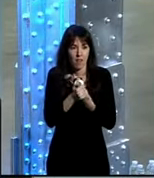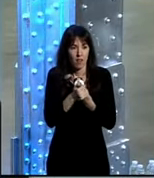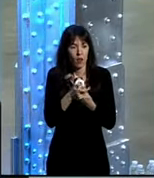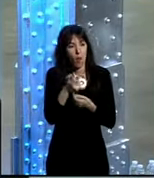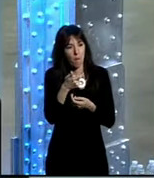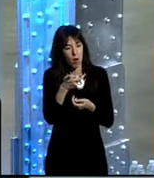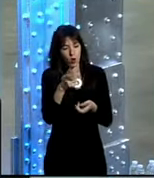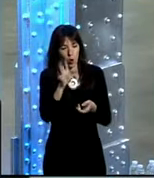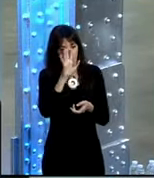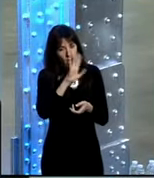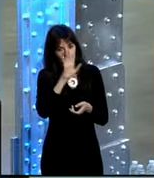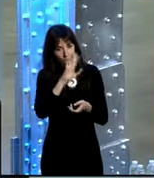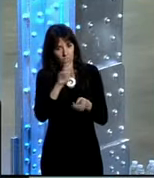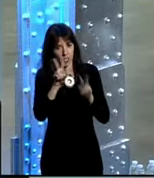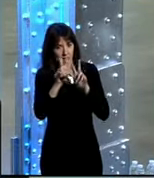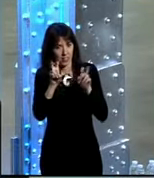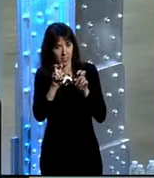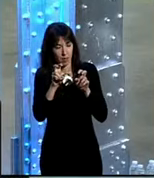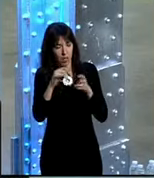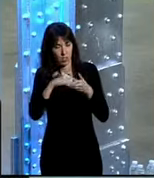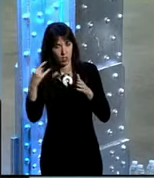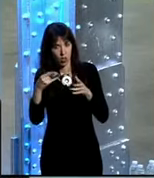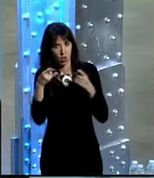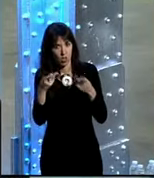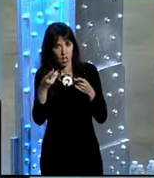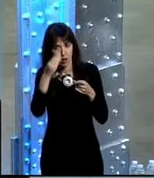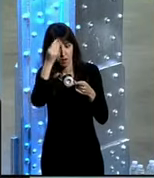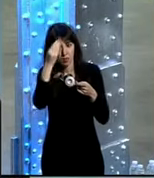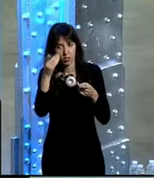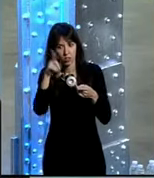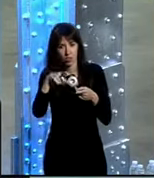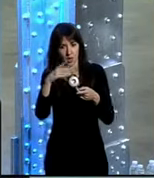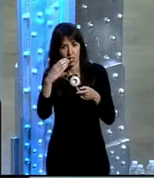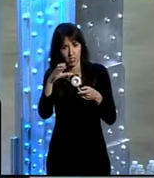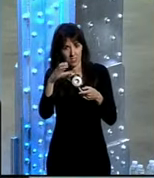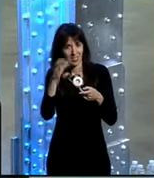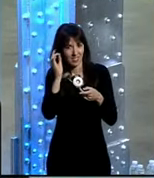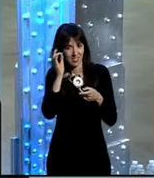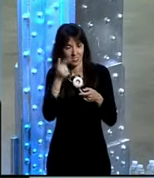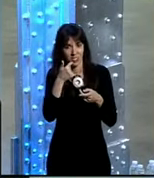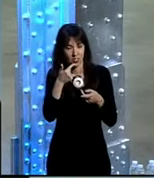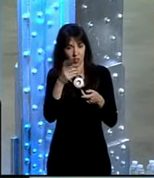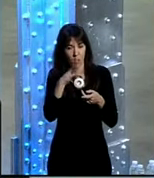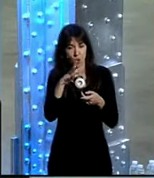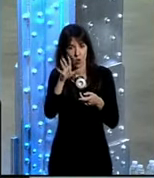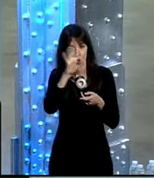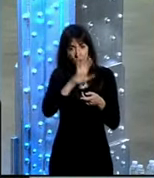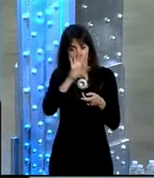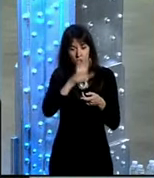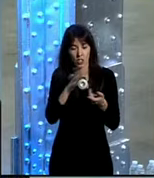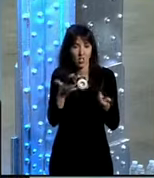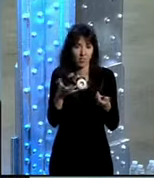Well, I was saying that, curiosity is what brings us there, and what moves us and drives us, and that's what Chris was